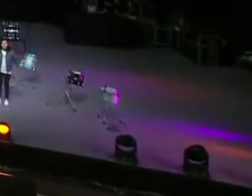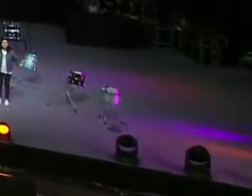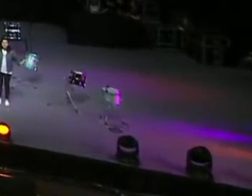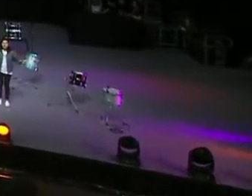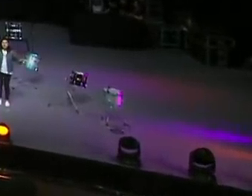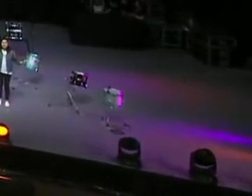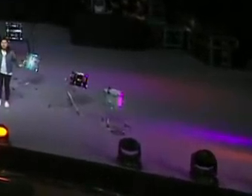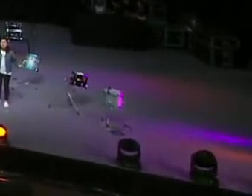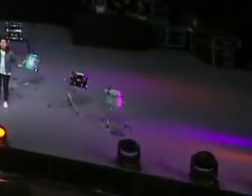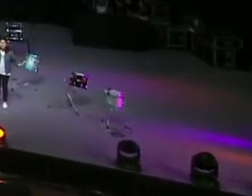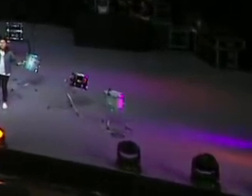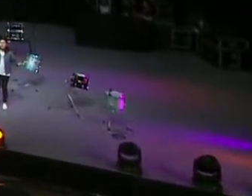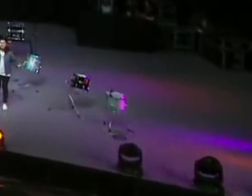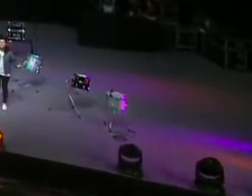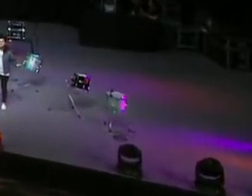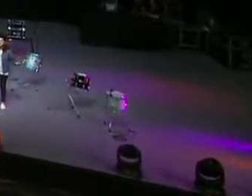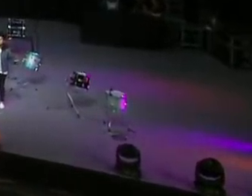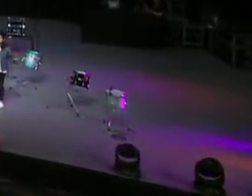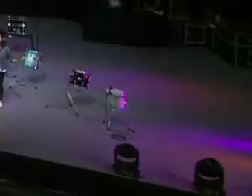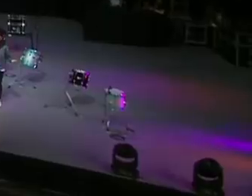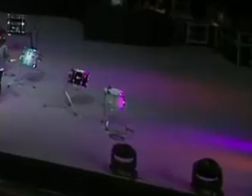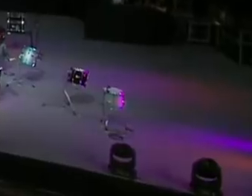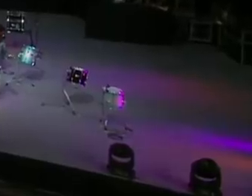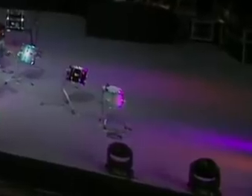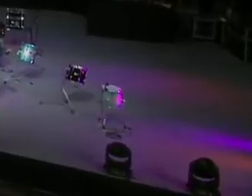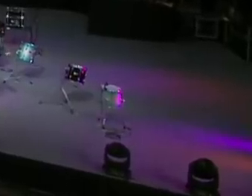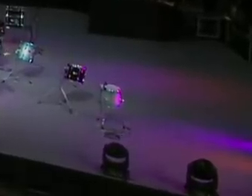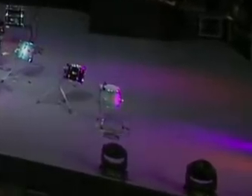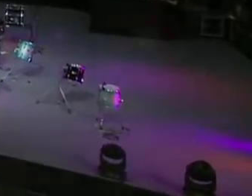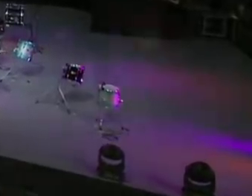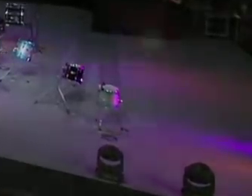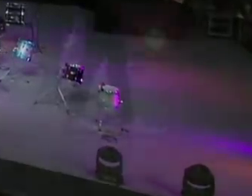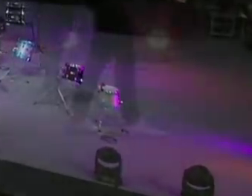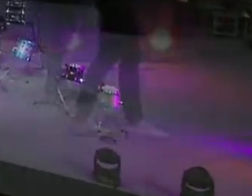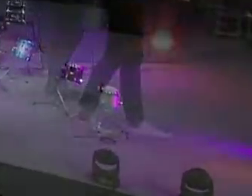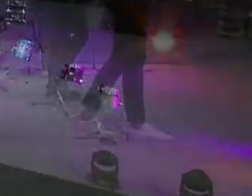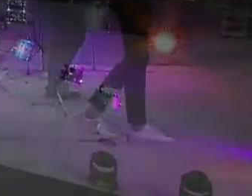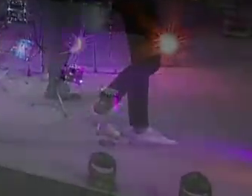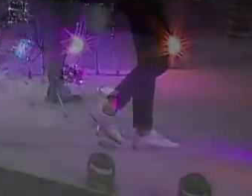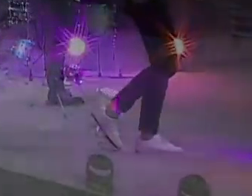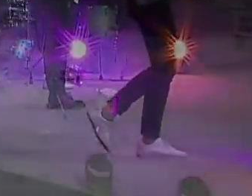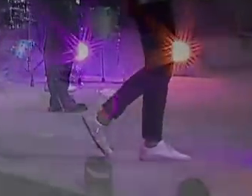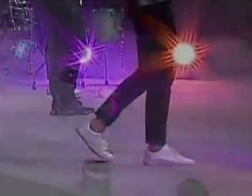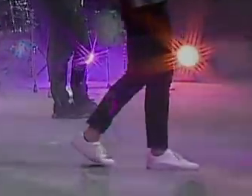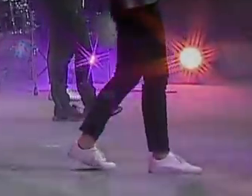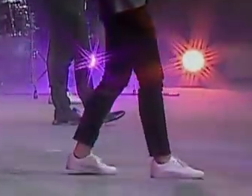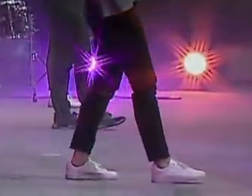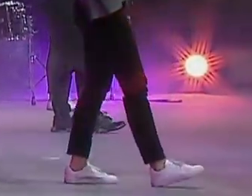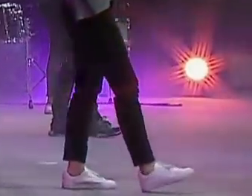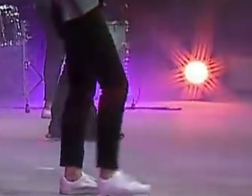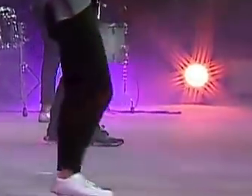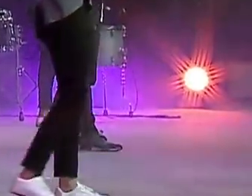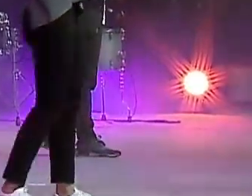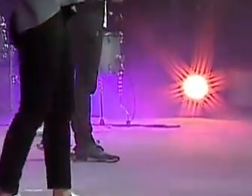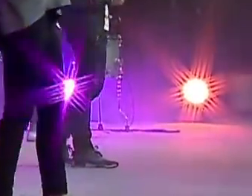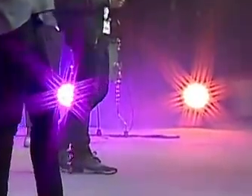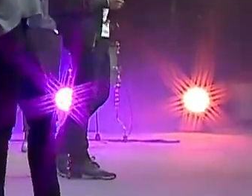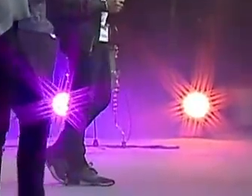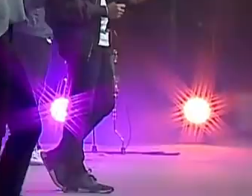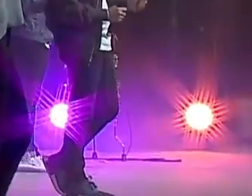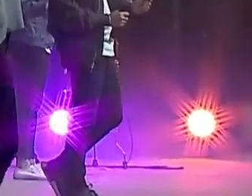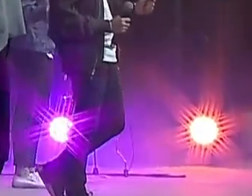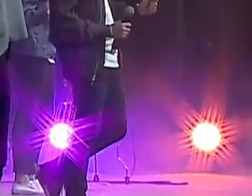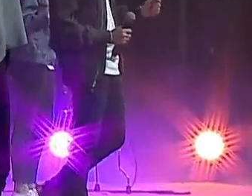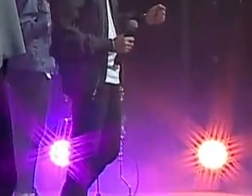life. I shall hold to the cross. I